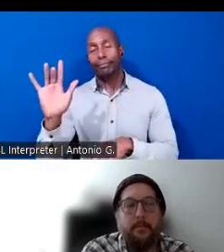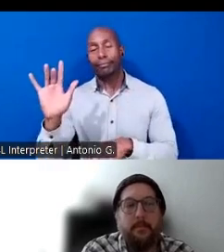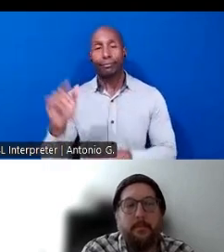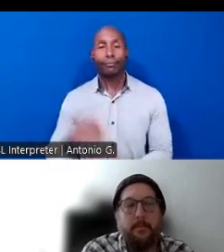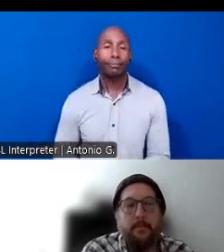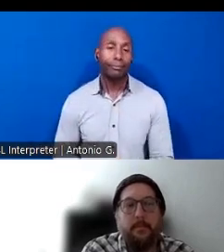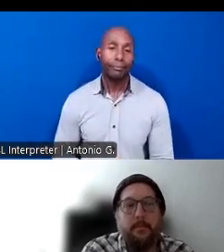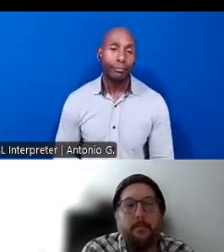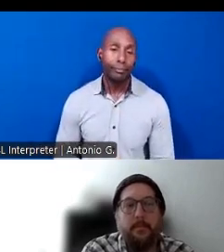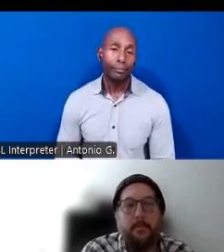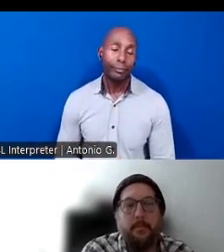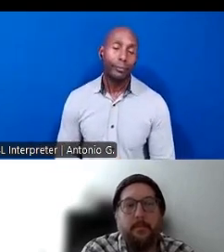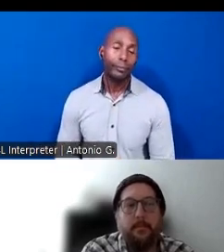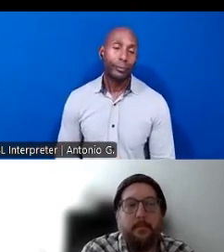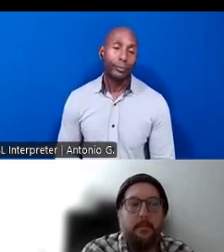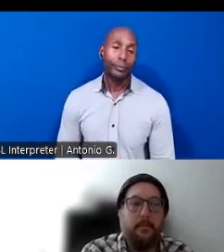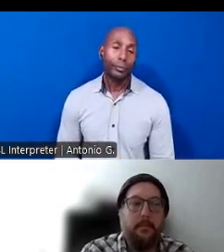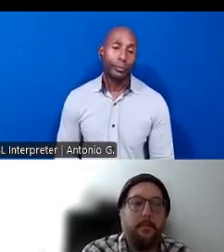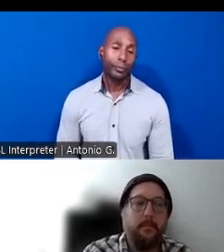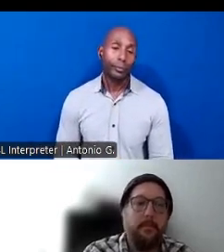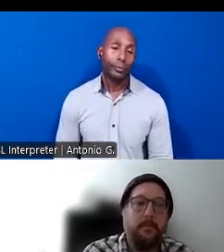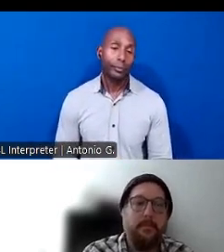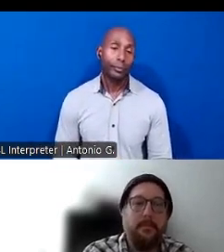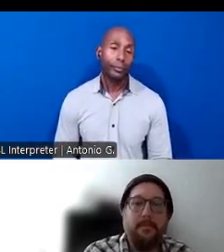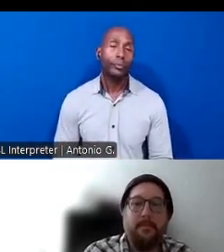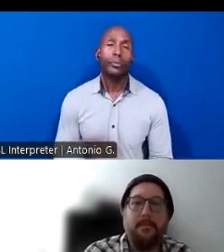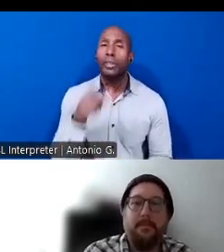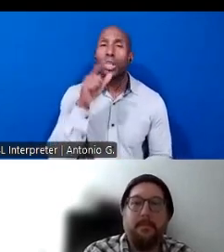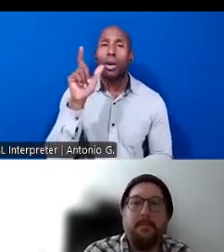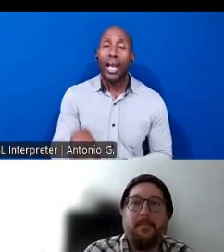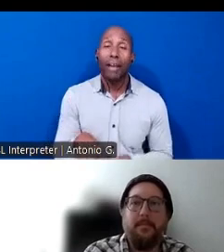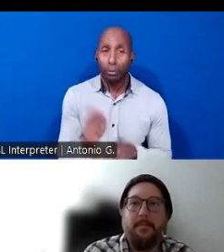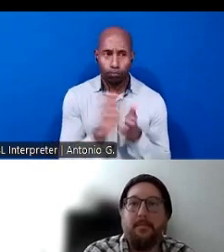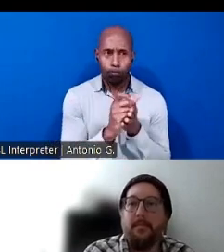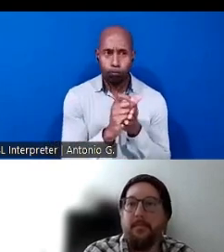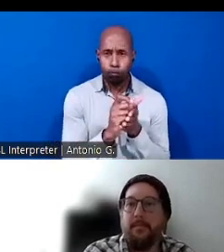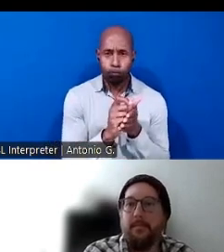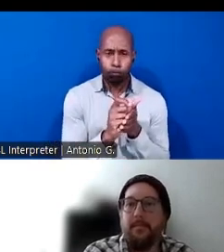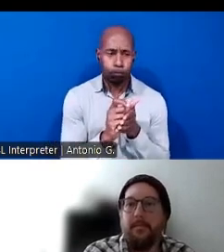this information. So don't feel like you have to take it all down or all